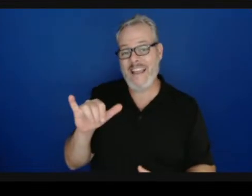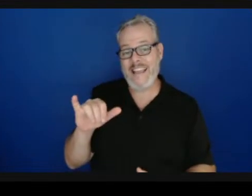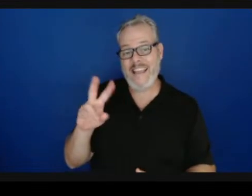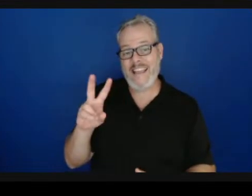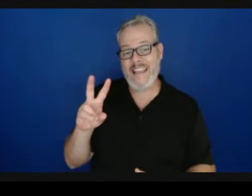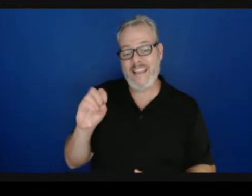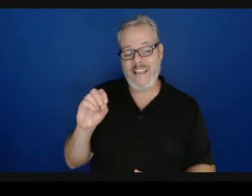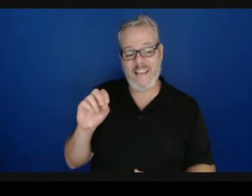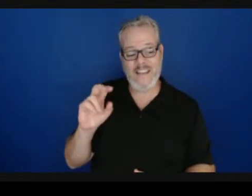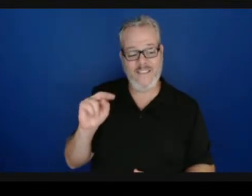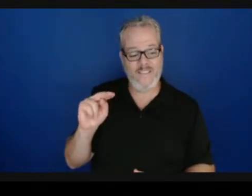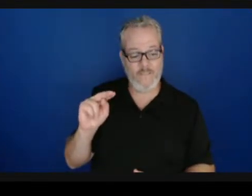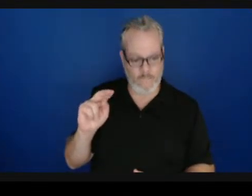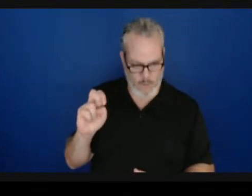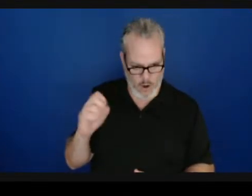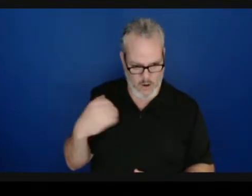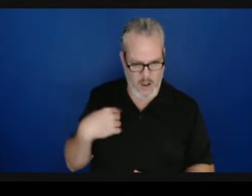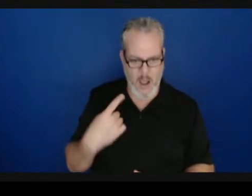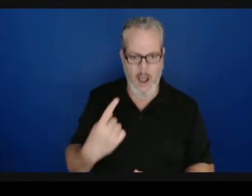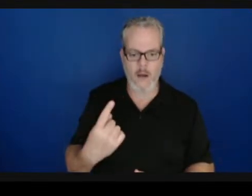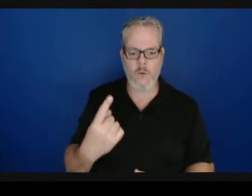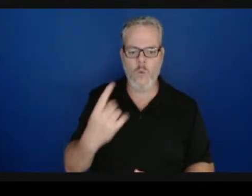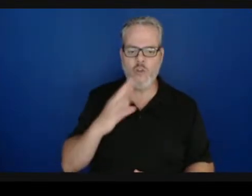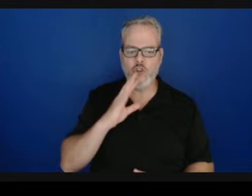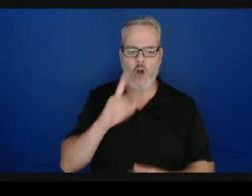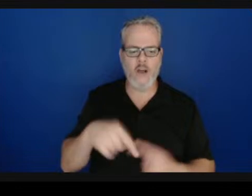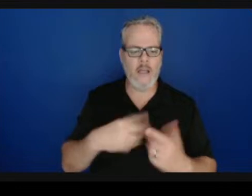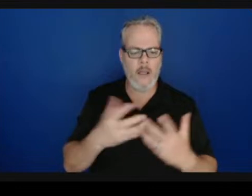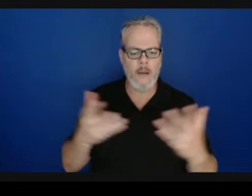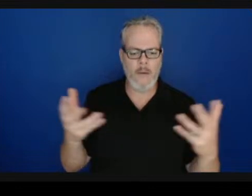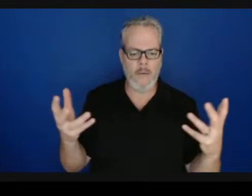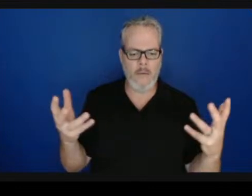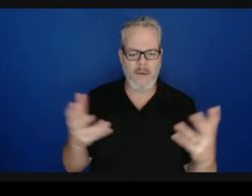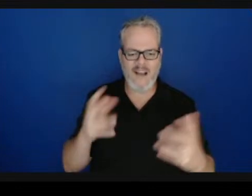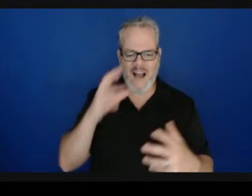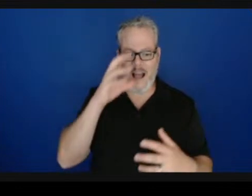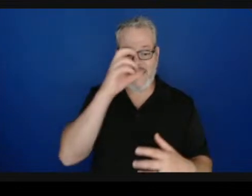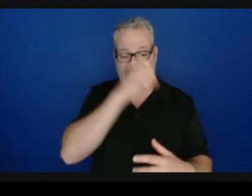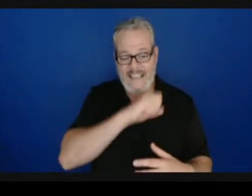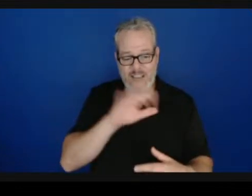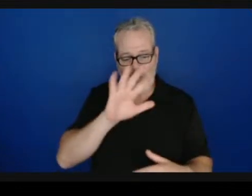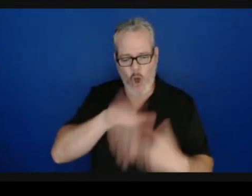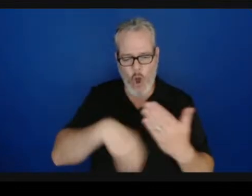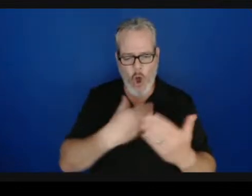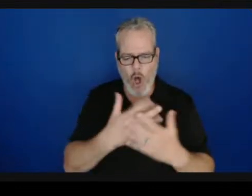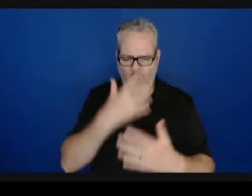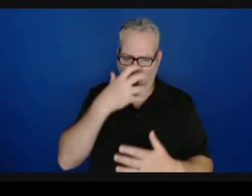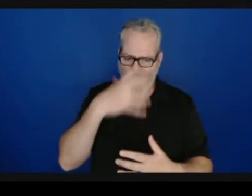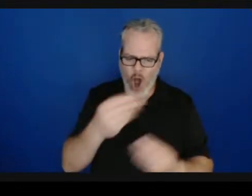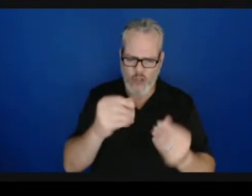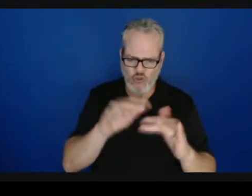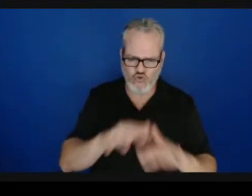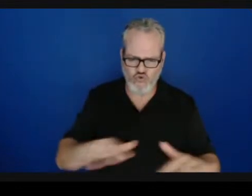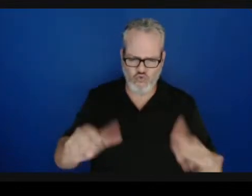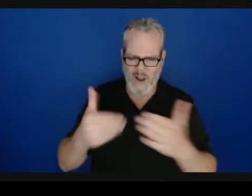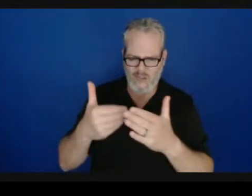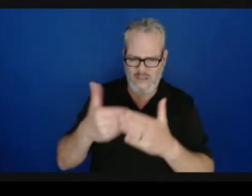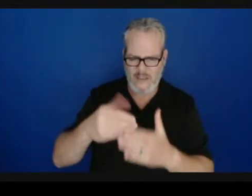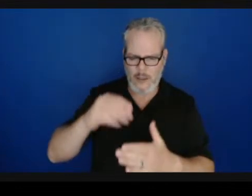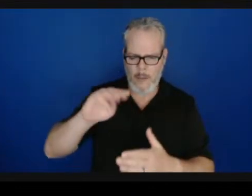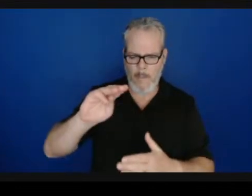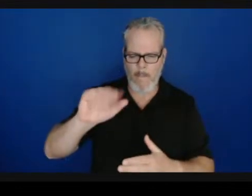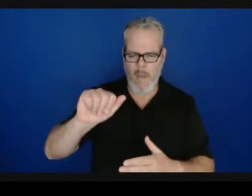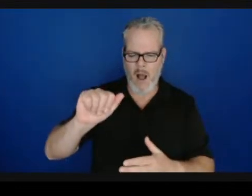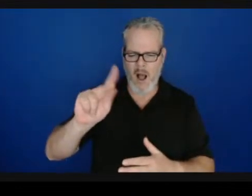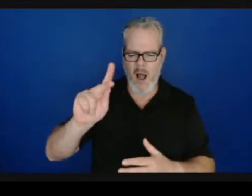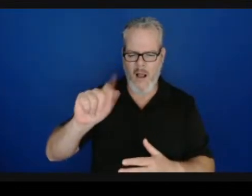just looking back at the past few weeks. So I guess all the hot ground near Makapui I saw in the past 3 weeks was probably a precursor. I'm